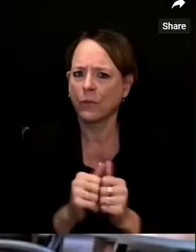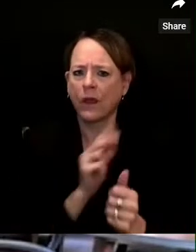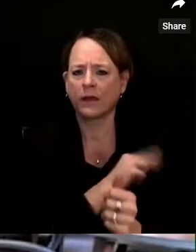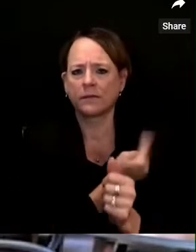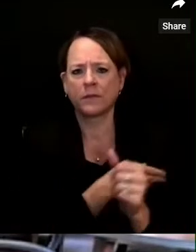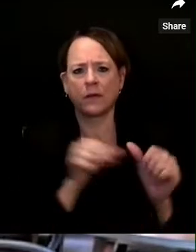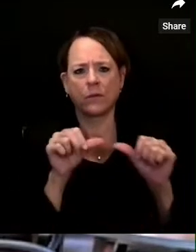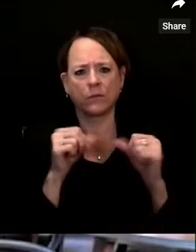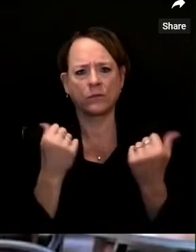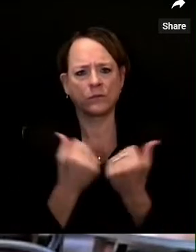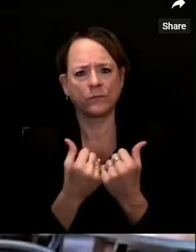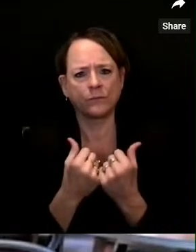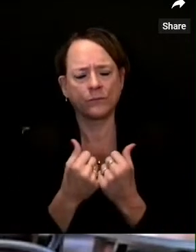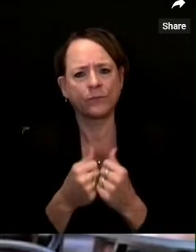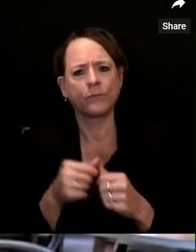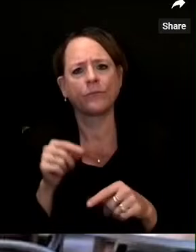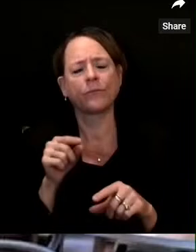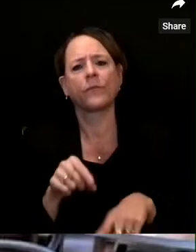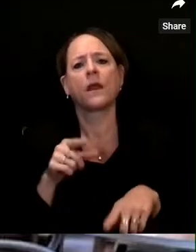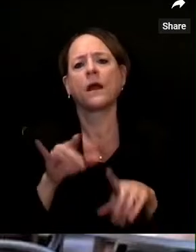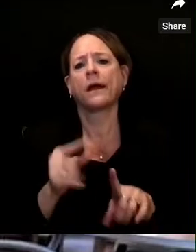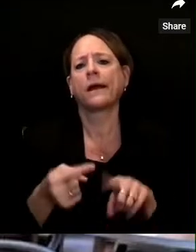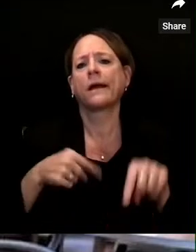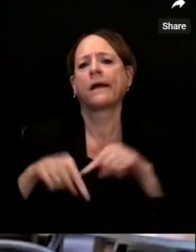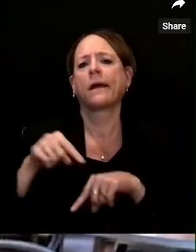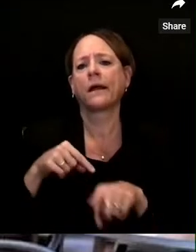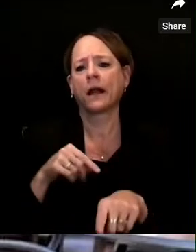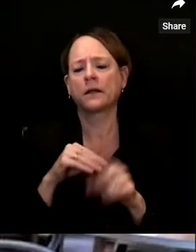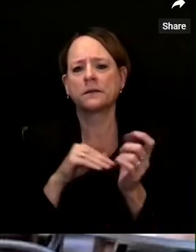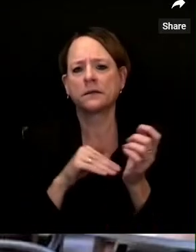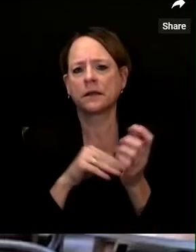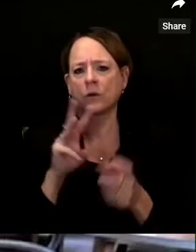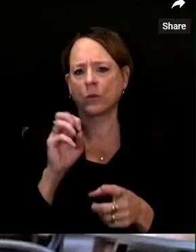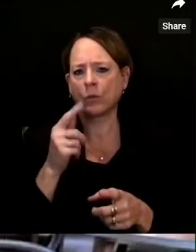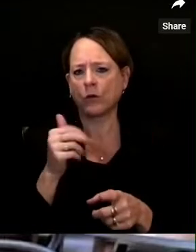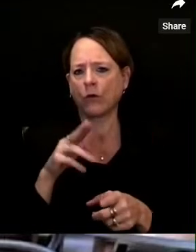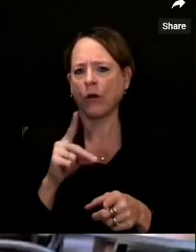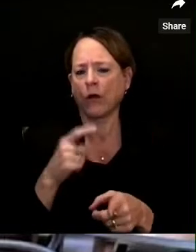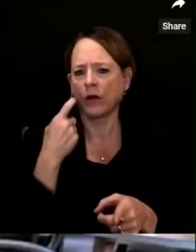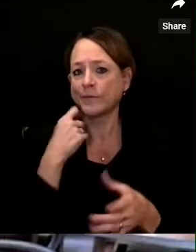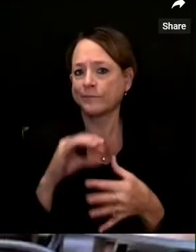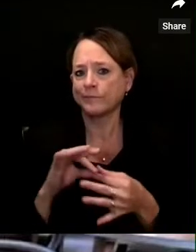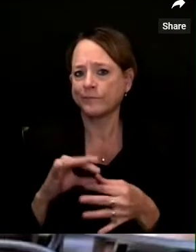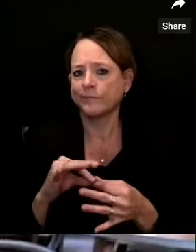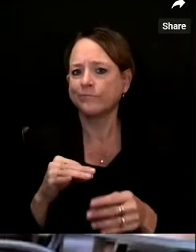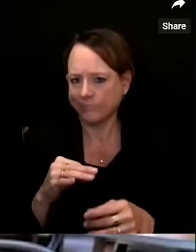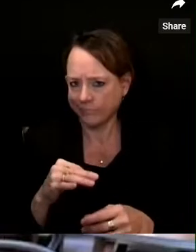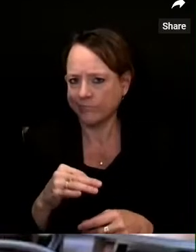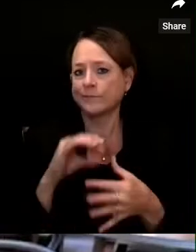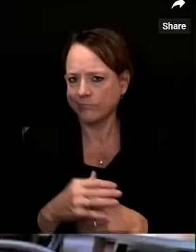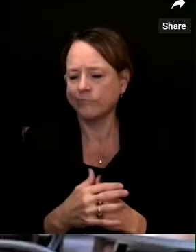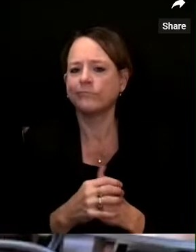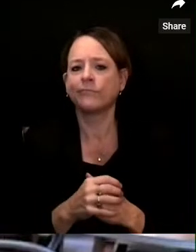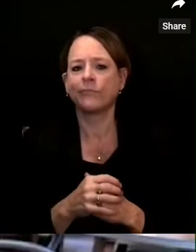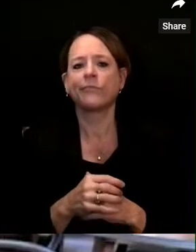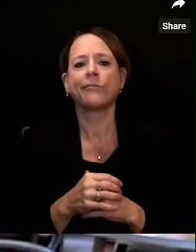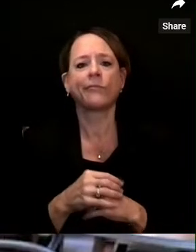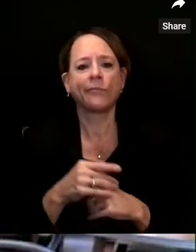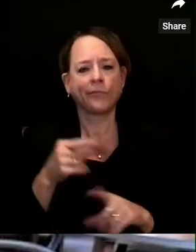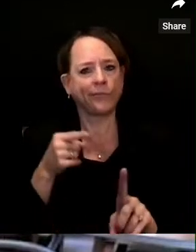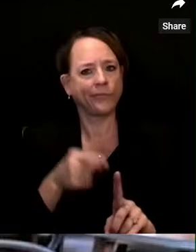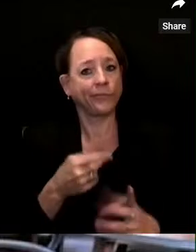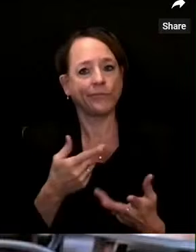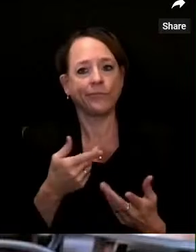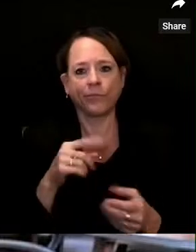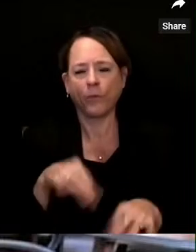which is we all have a role to play in making sure that there is adequate hospital capacity.